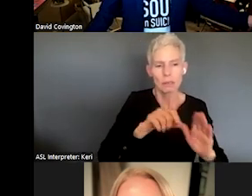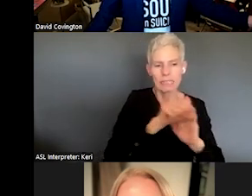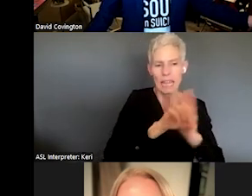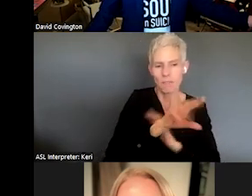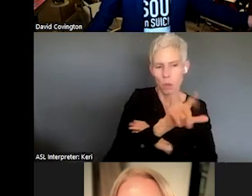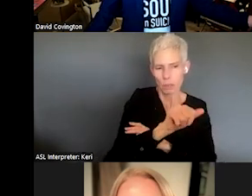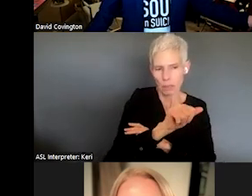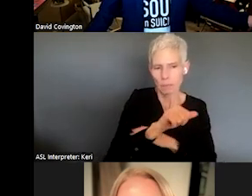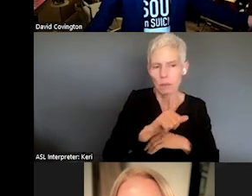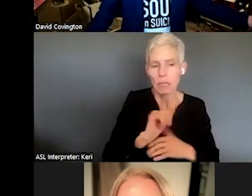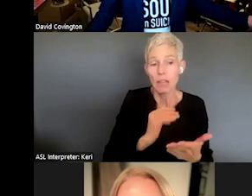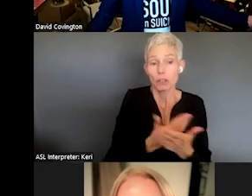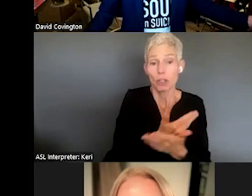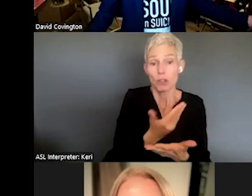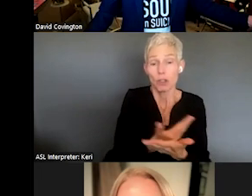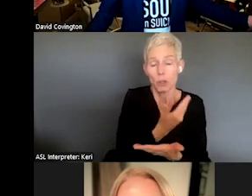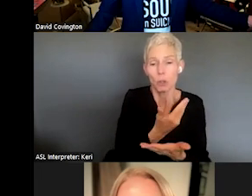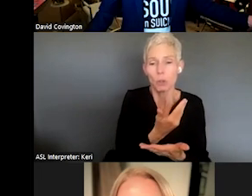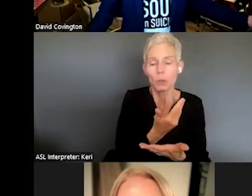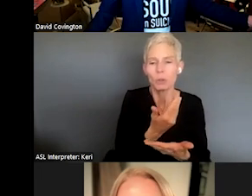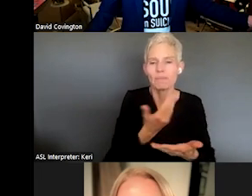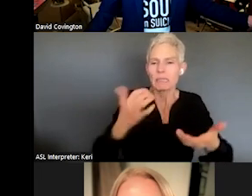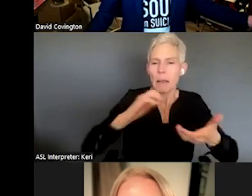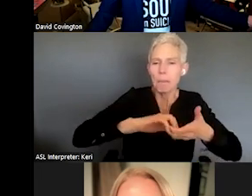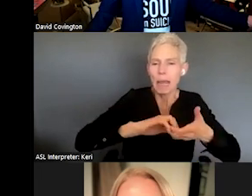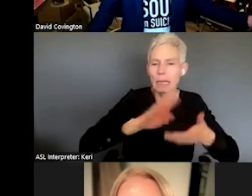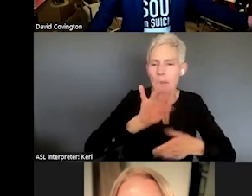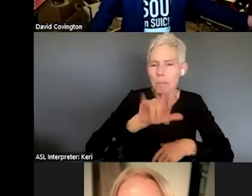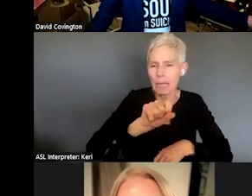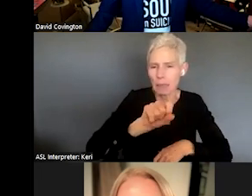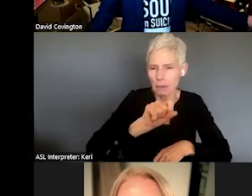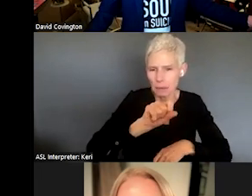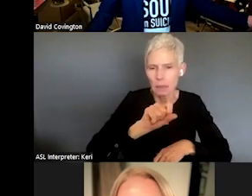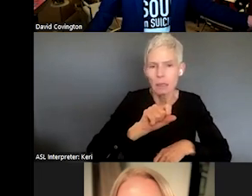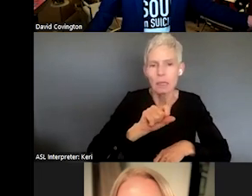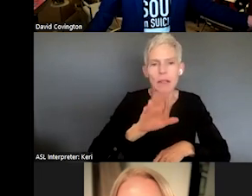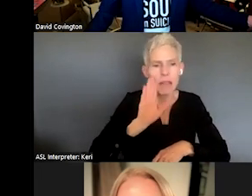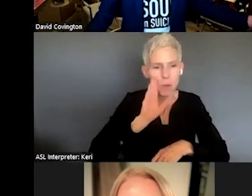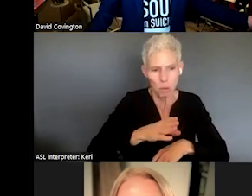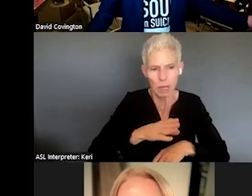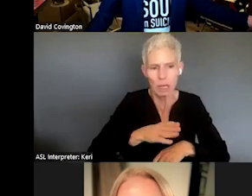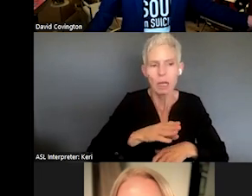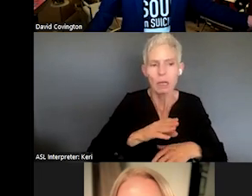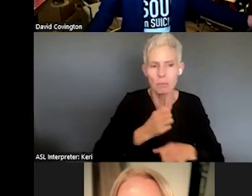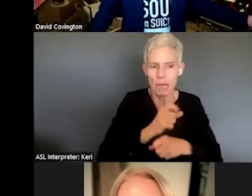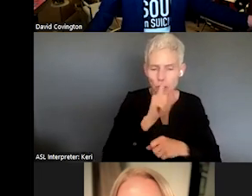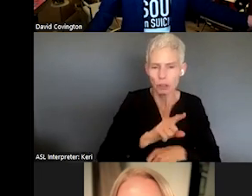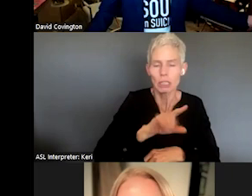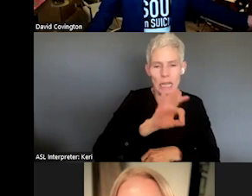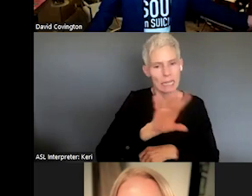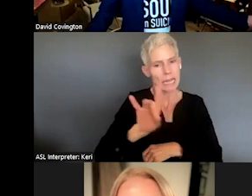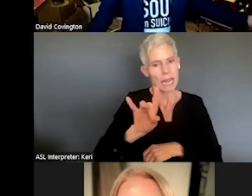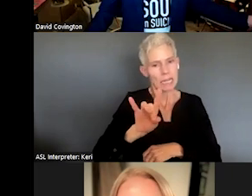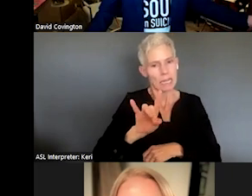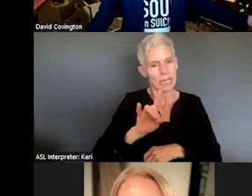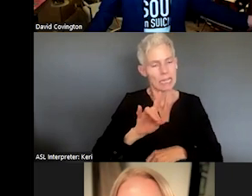So there's a new set of companion bills there that would codify 988 as being an official part of the